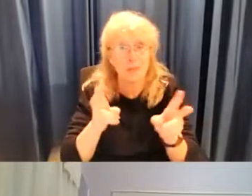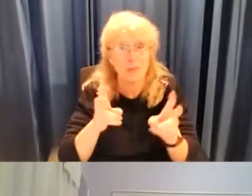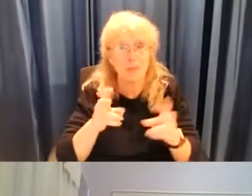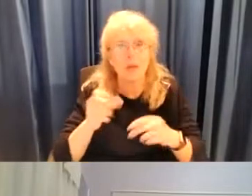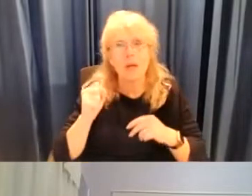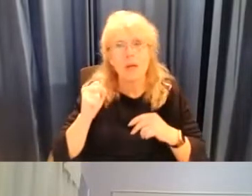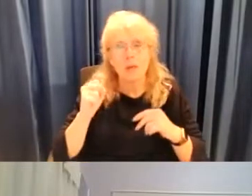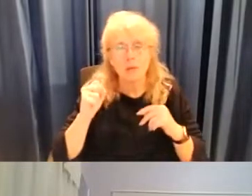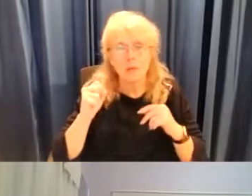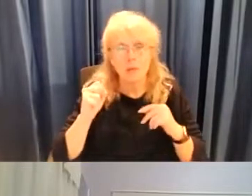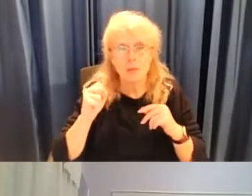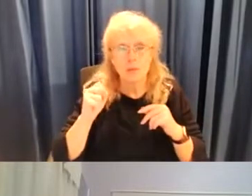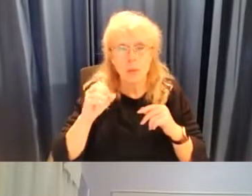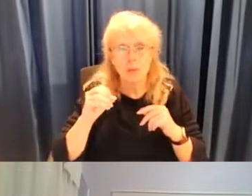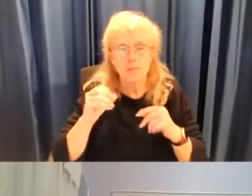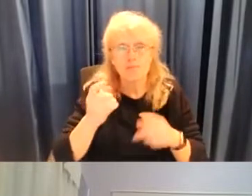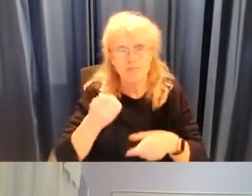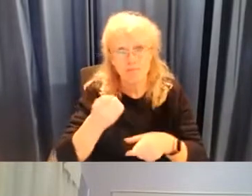So you're right.